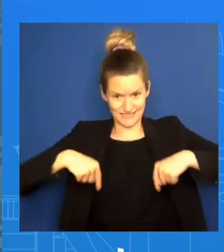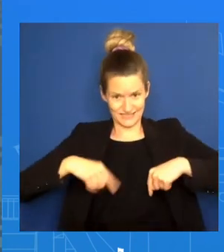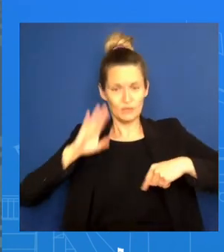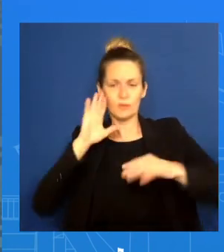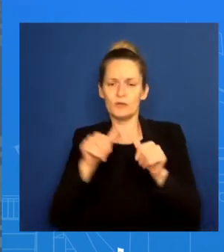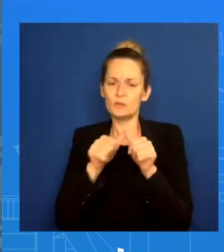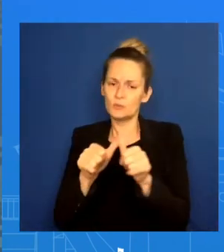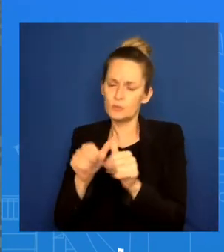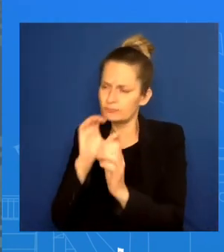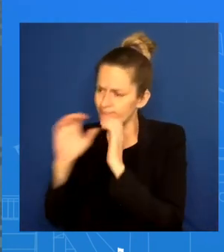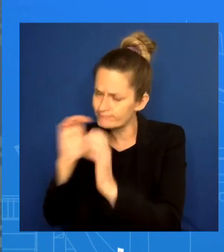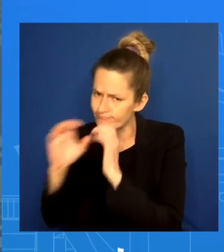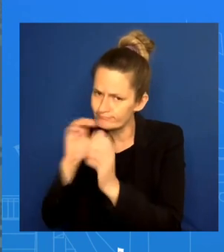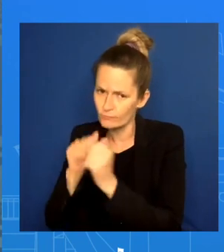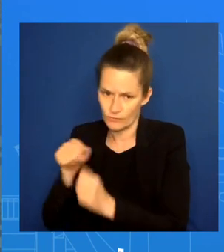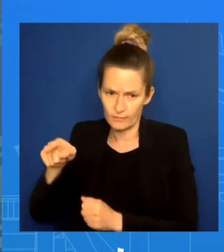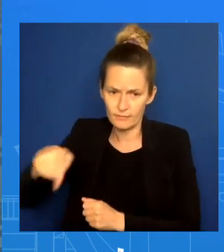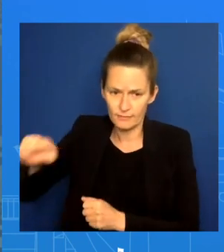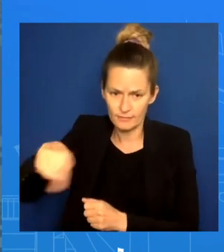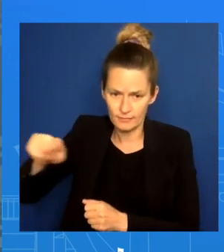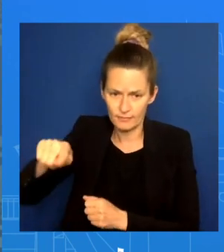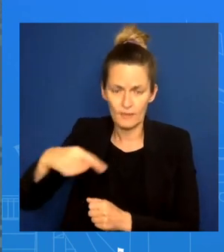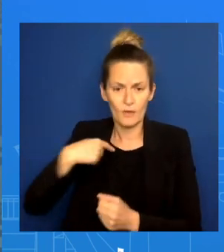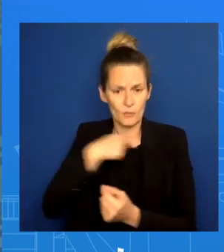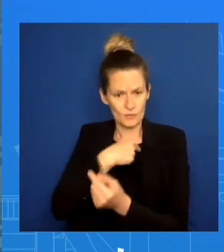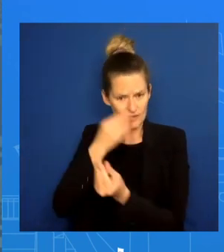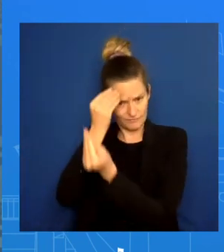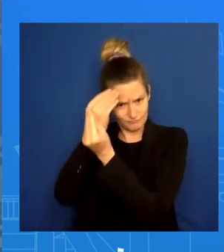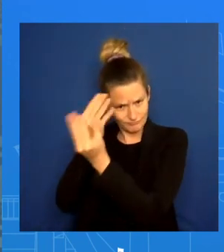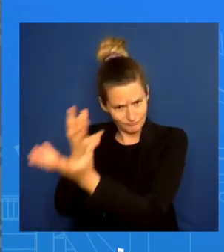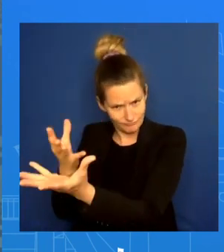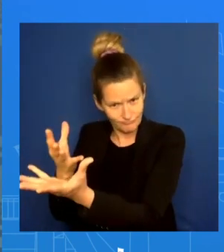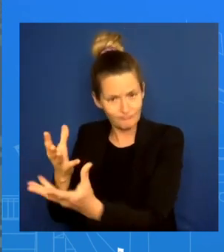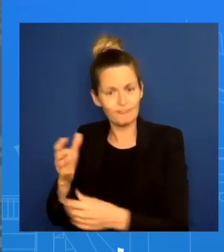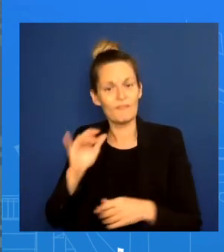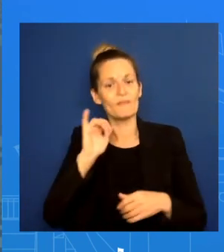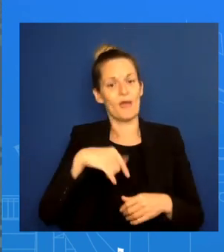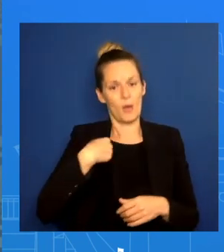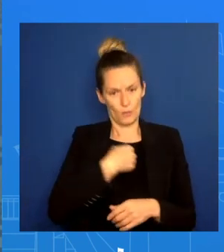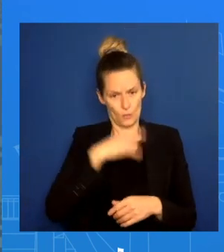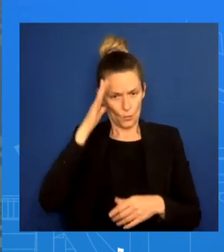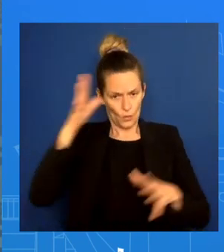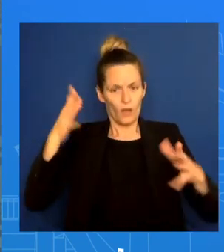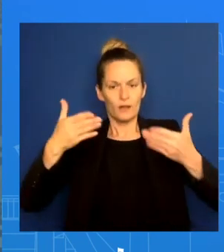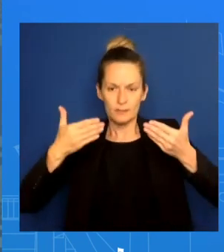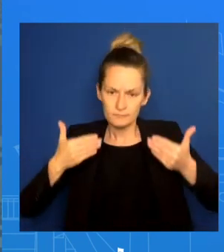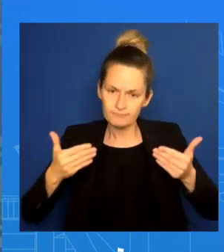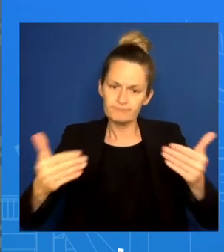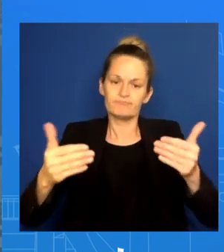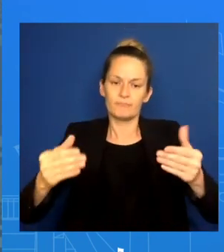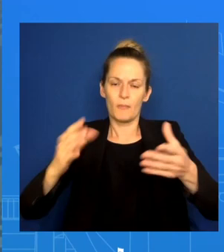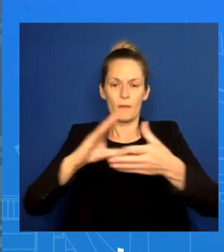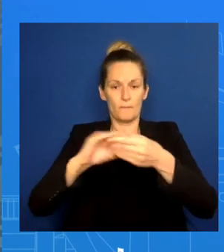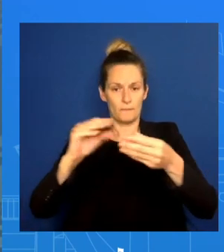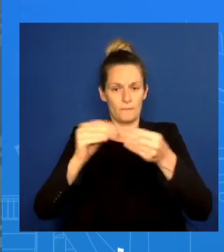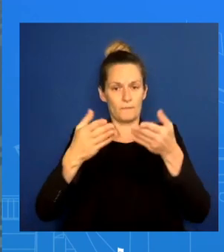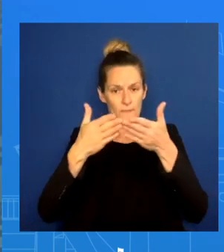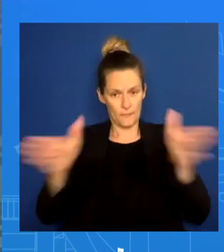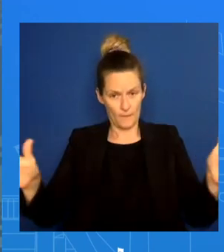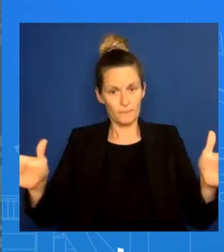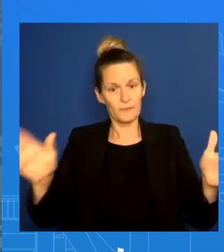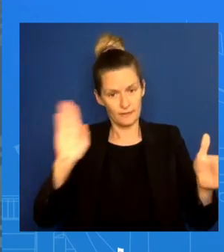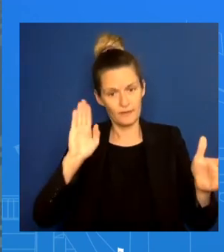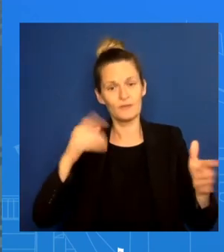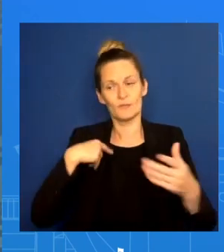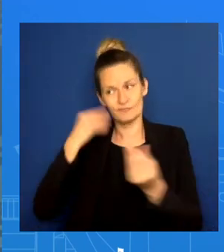more about the arrangement, but it's part and parcel of a constant contact that we've had with them throughout, and